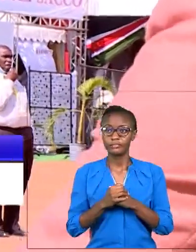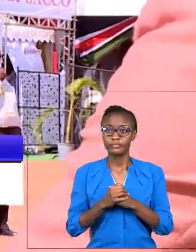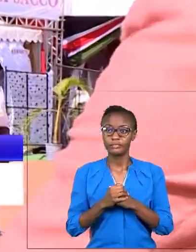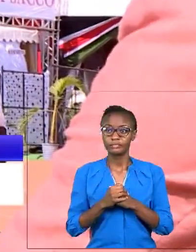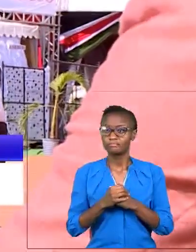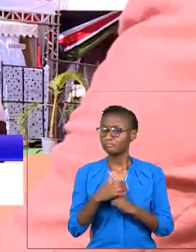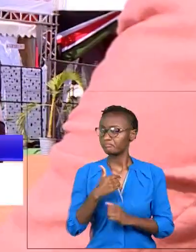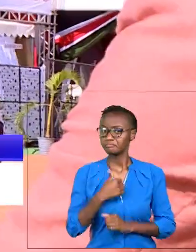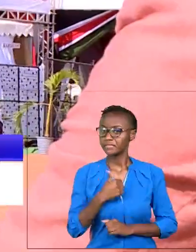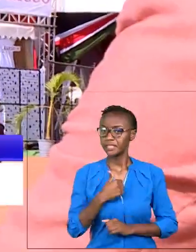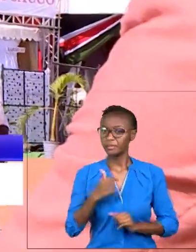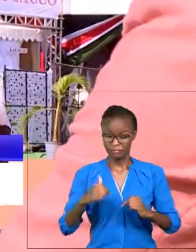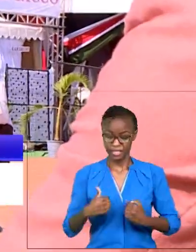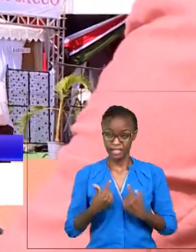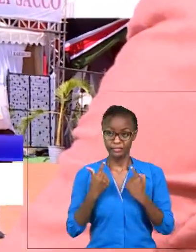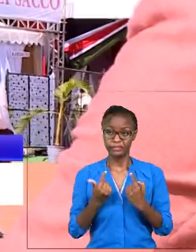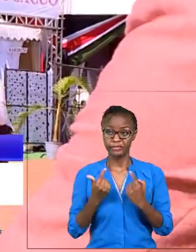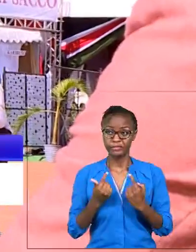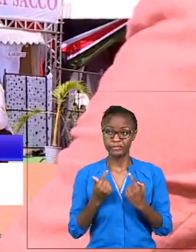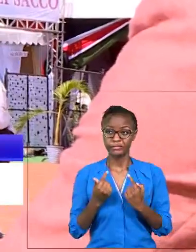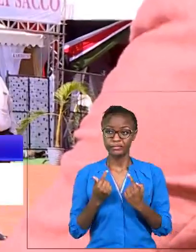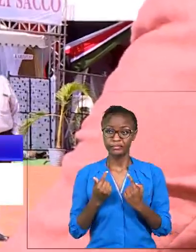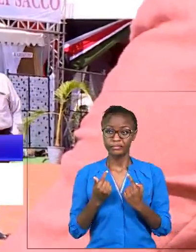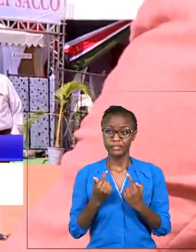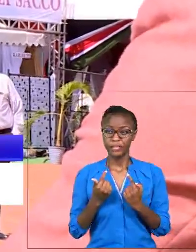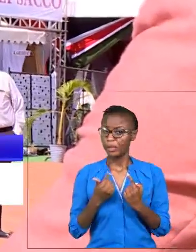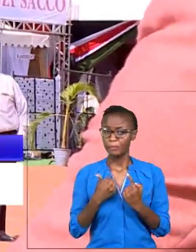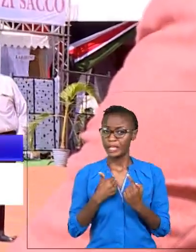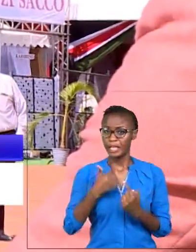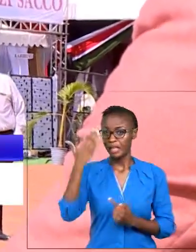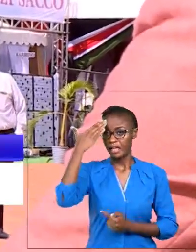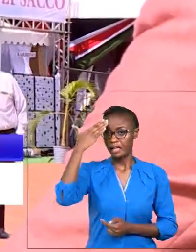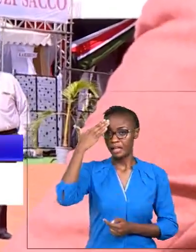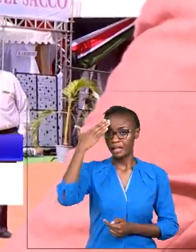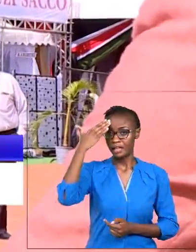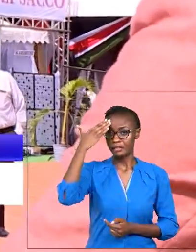I have not myself been made aware